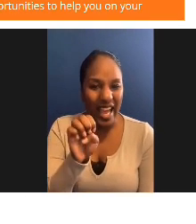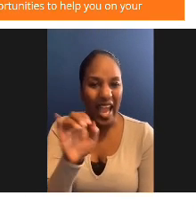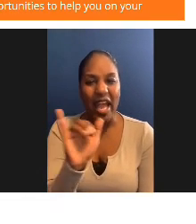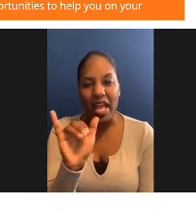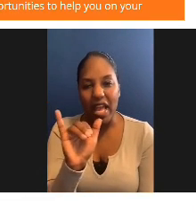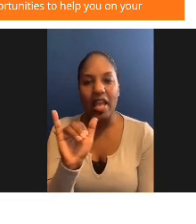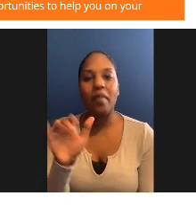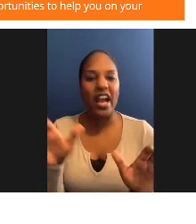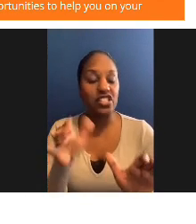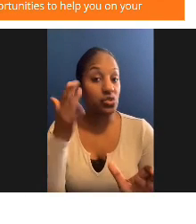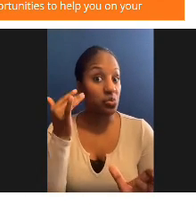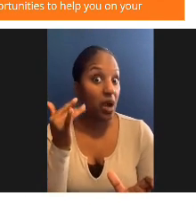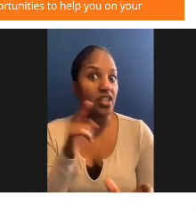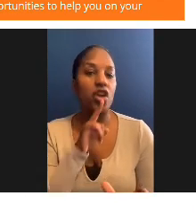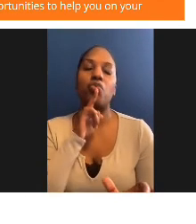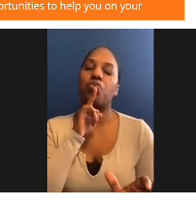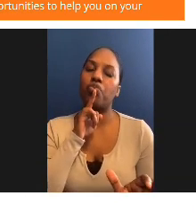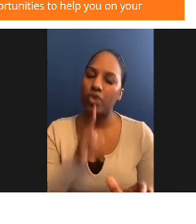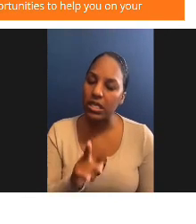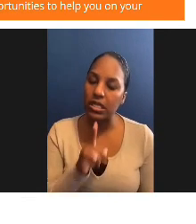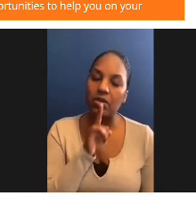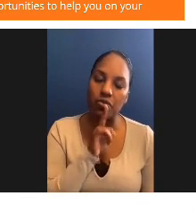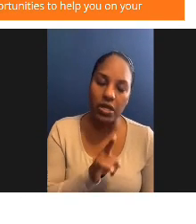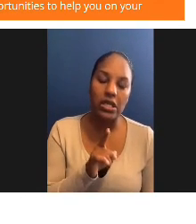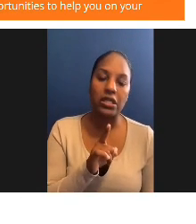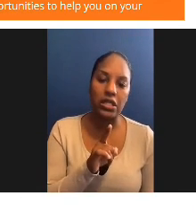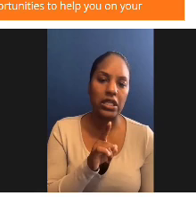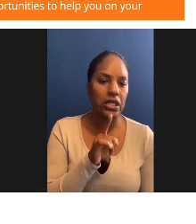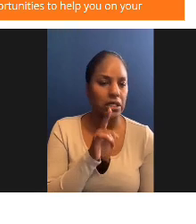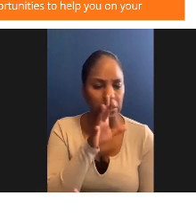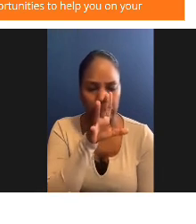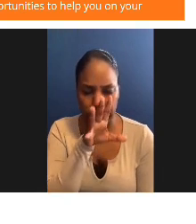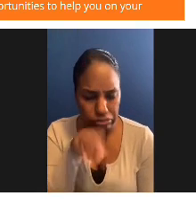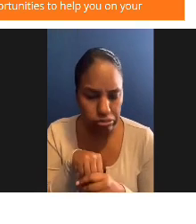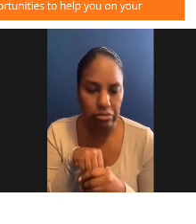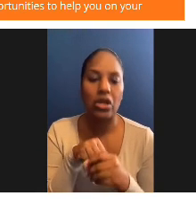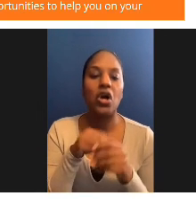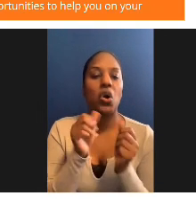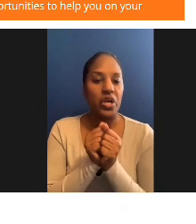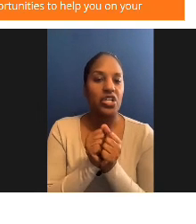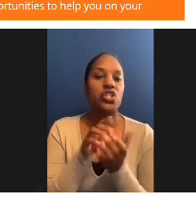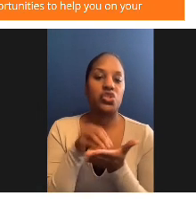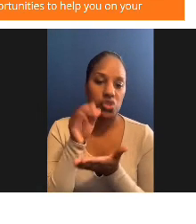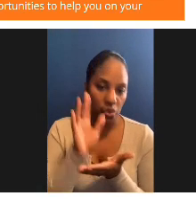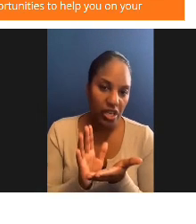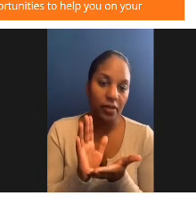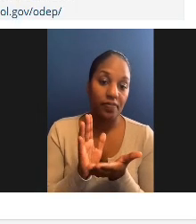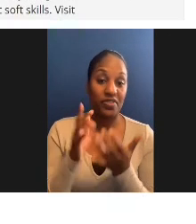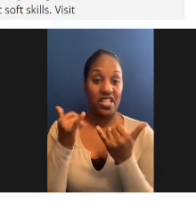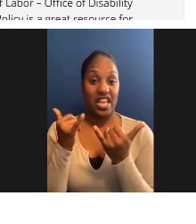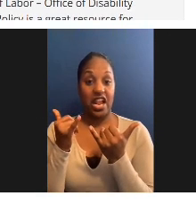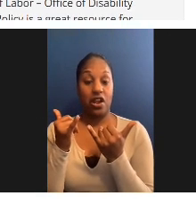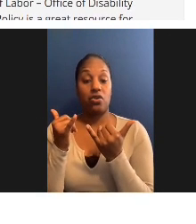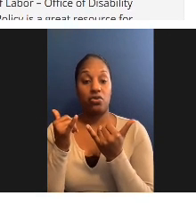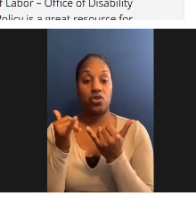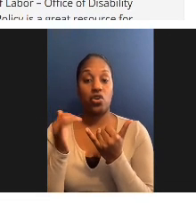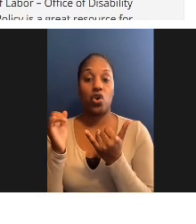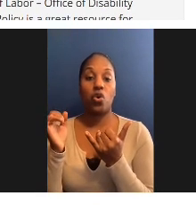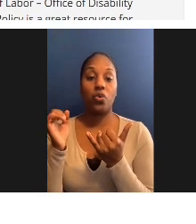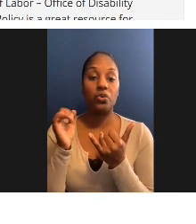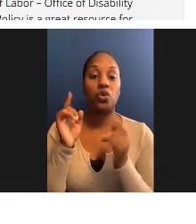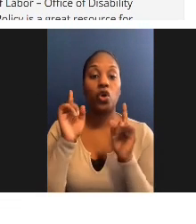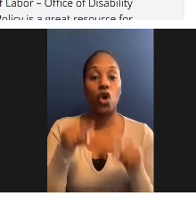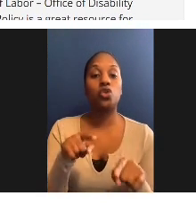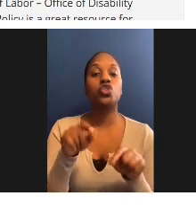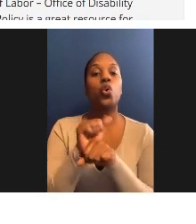really were very engaging to the students. We're now going to go back on to workplace